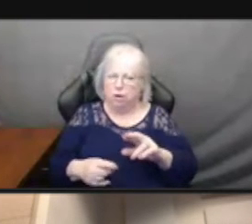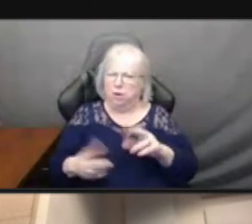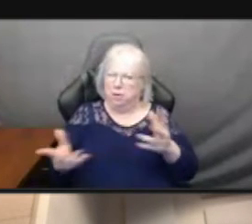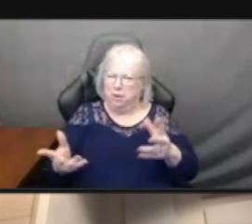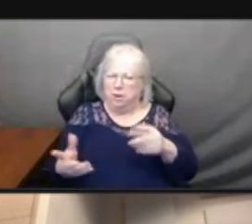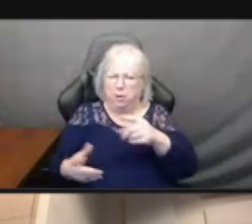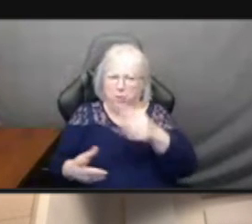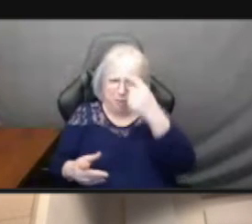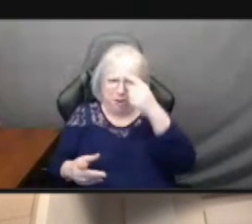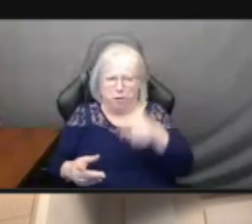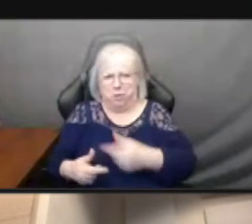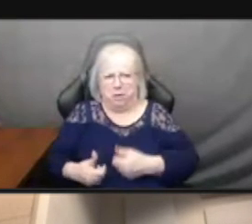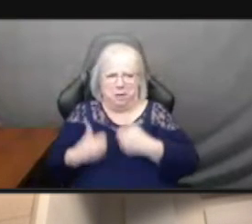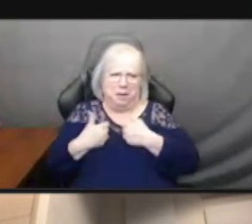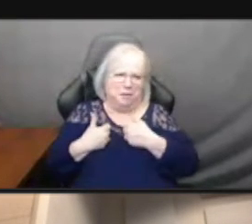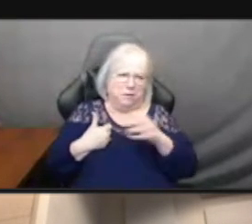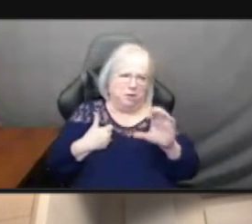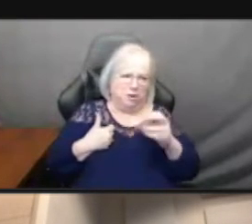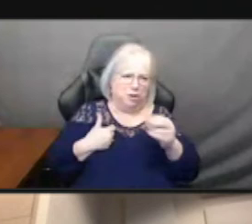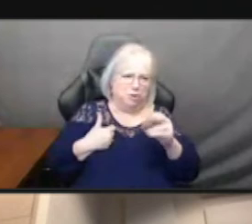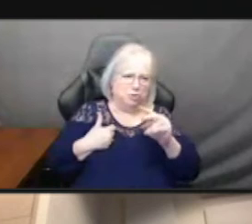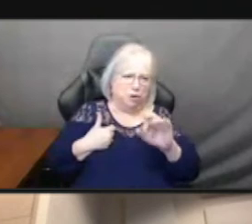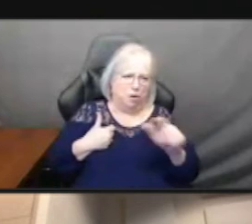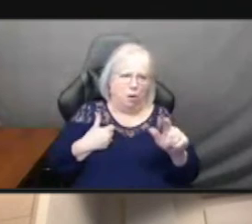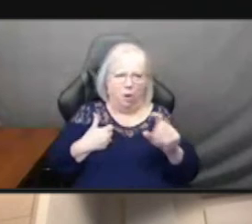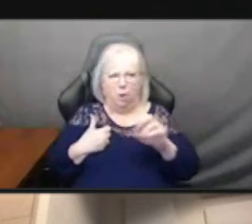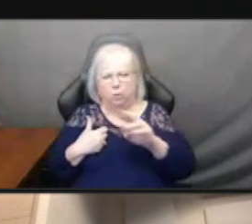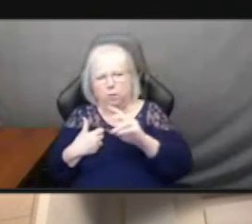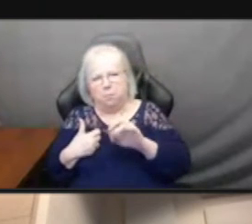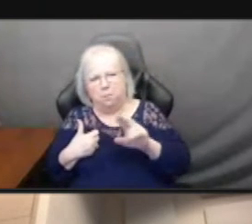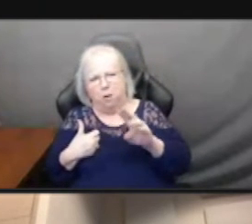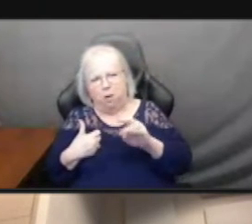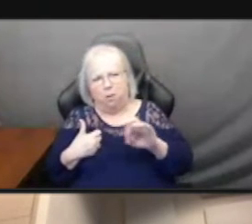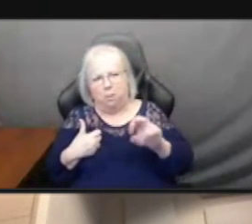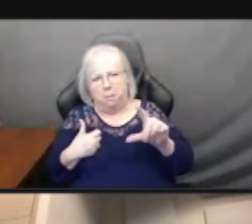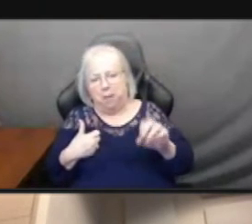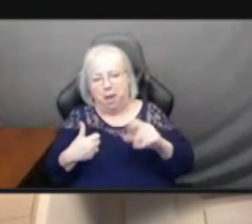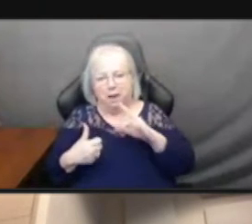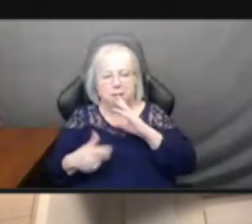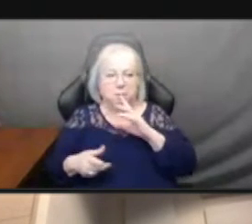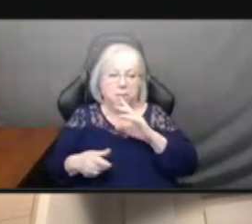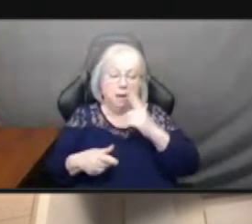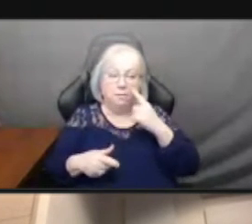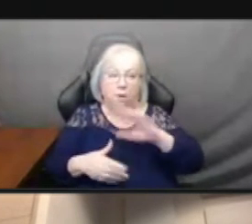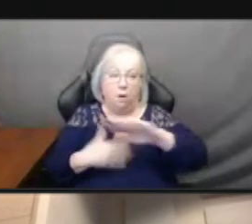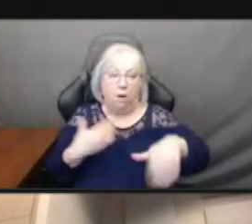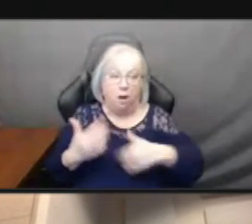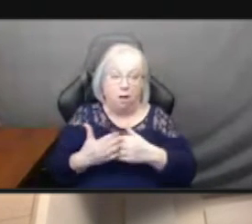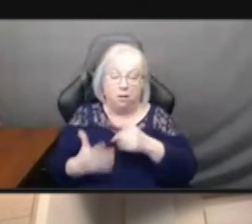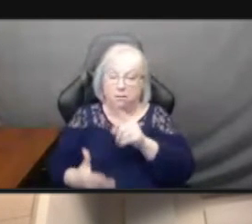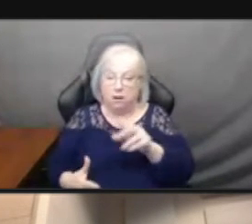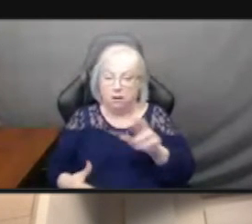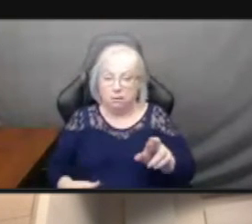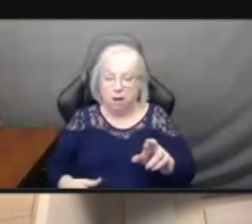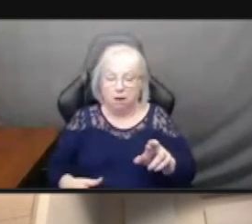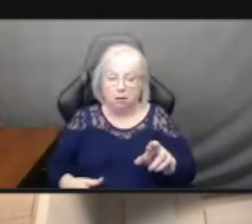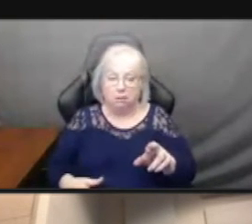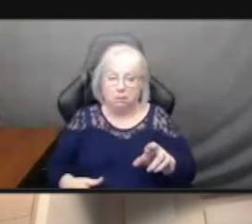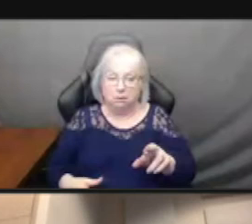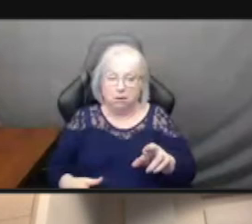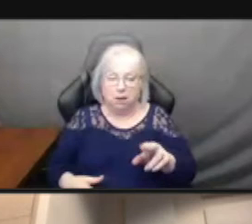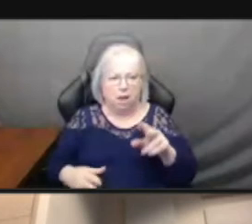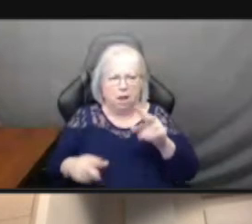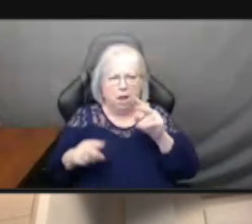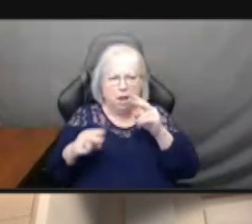in Chenal and Mount Mill and speak for the whole of Little Rock? This is what Little Rock look like. You're looking at Little